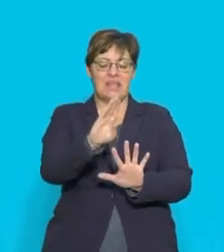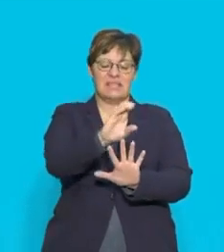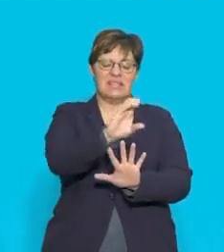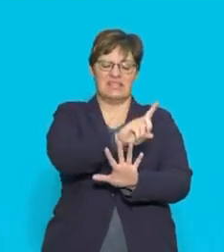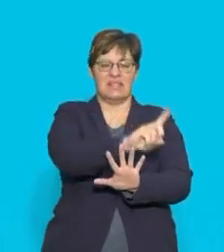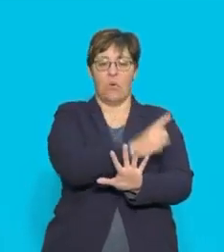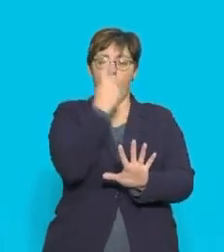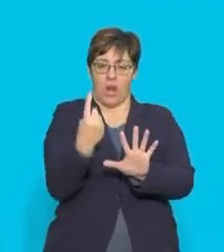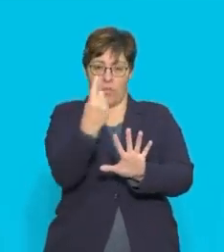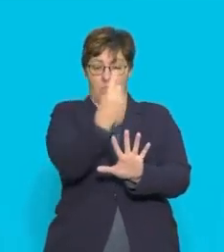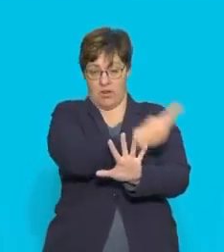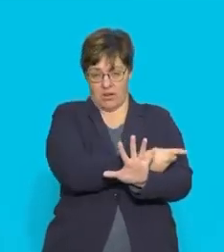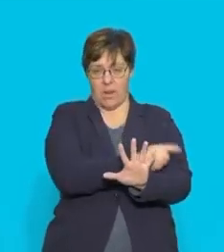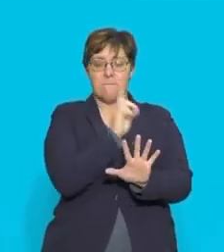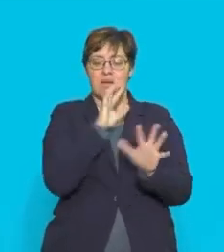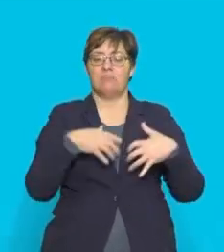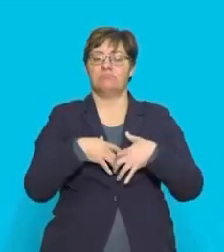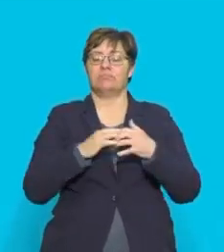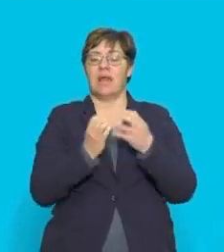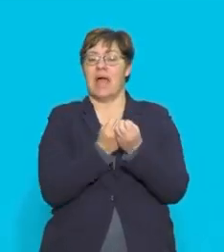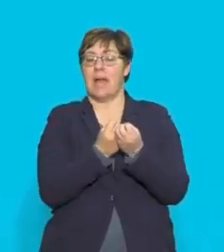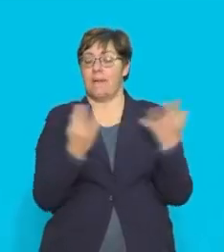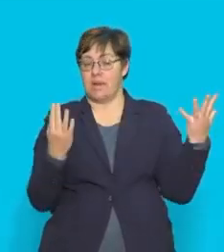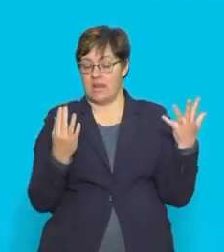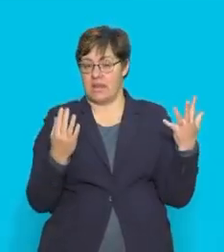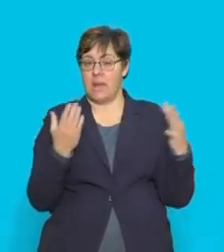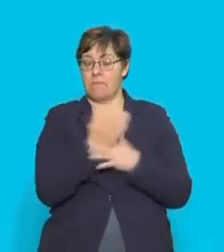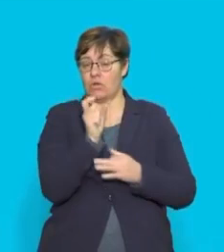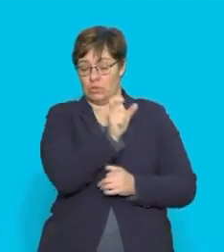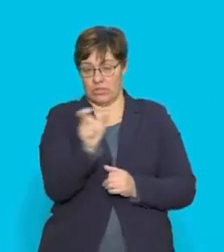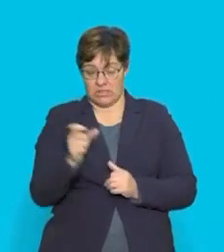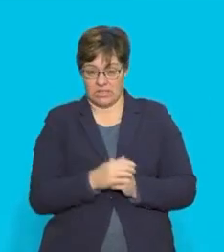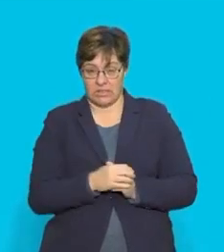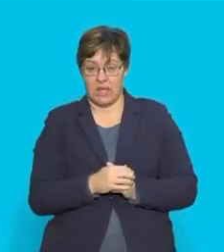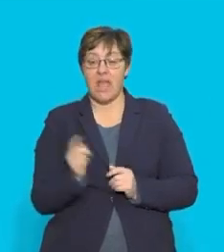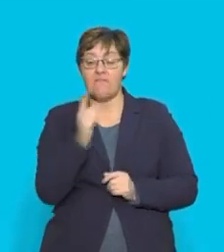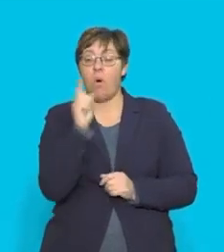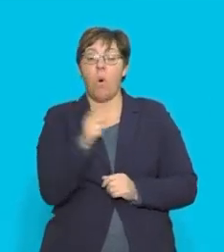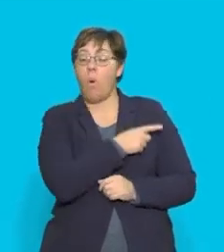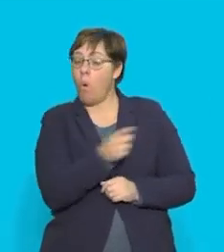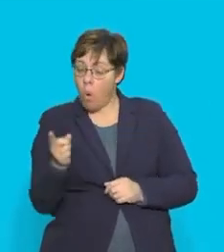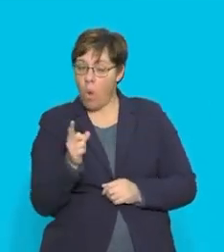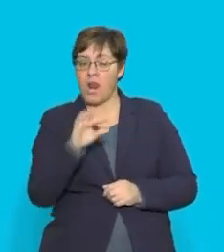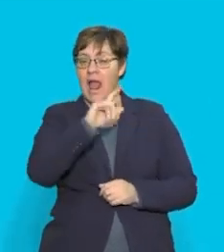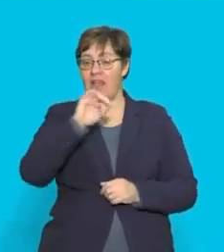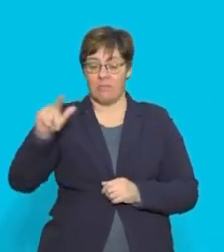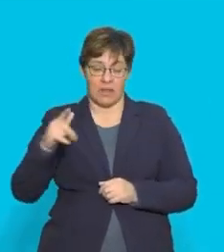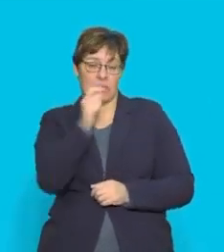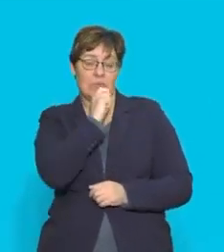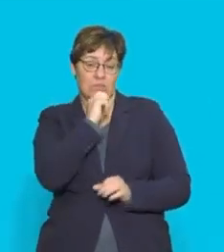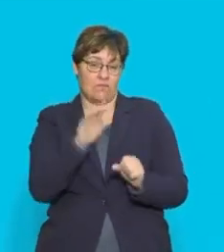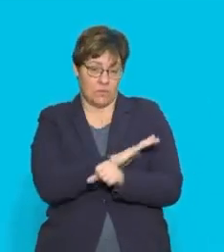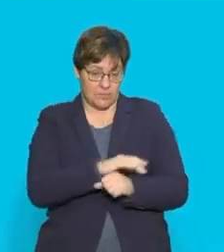So how many passwords can be formed? Okay? If what? If all letters of the alphabet can be